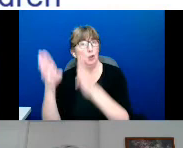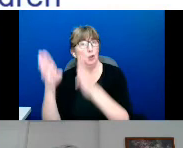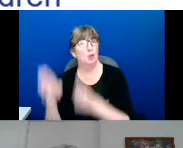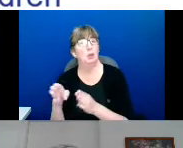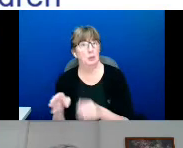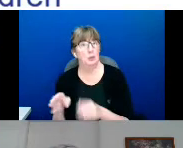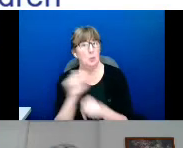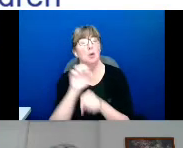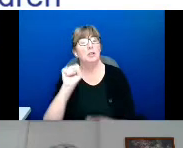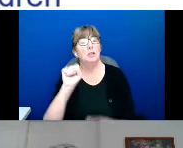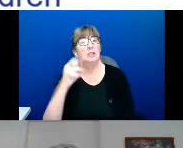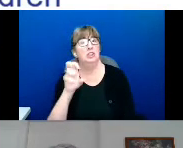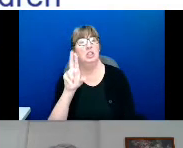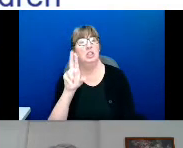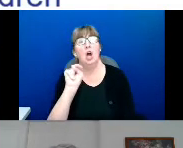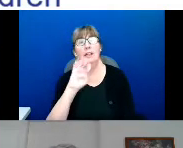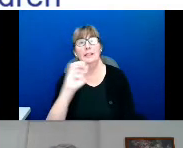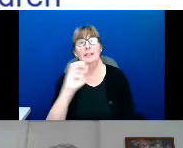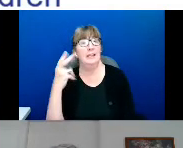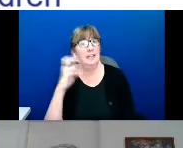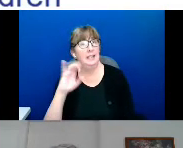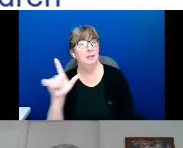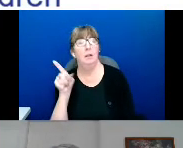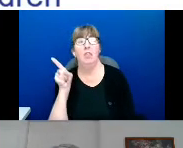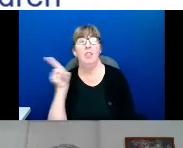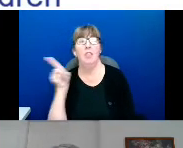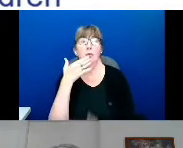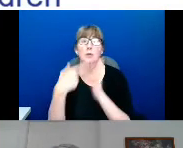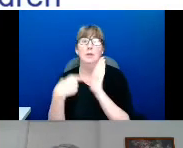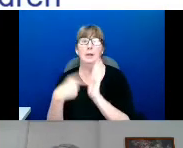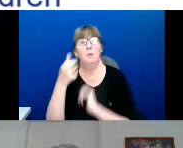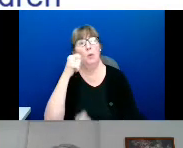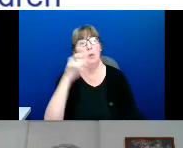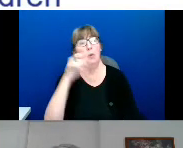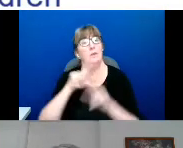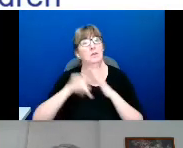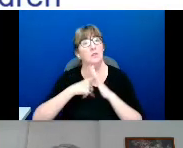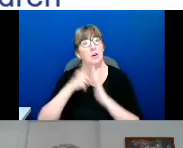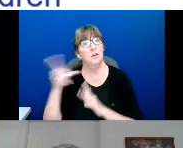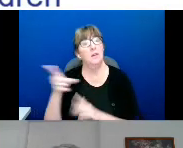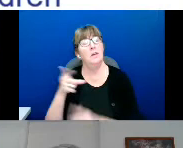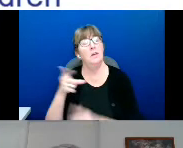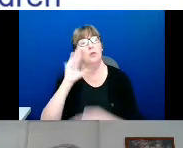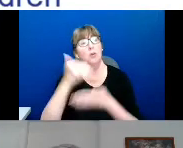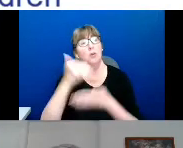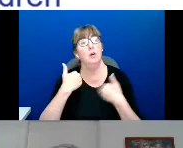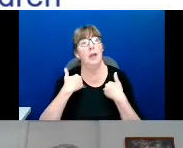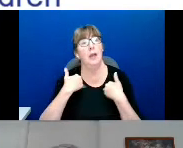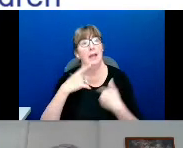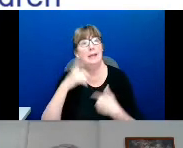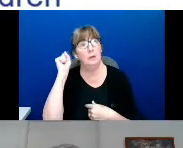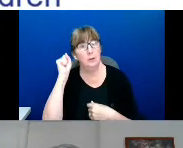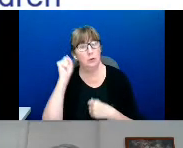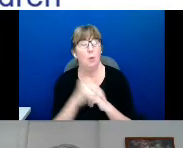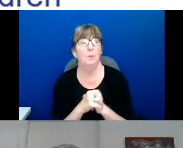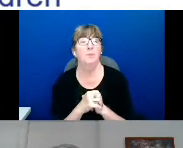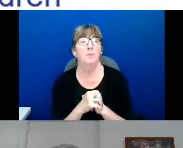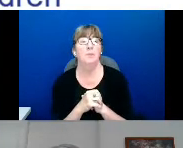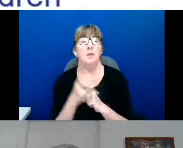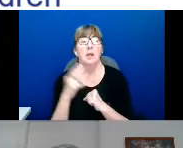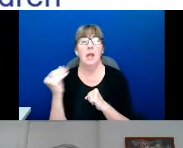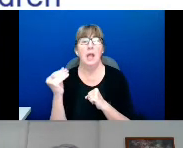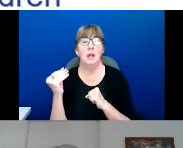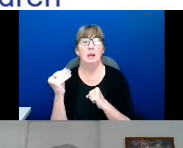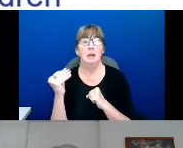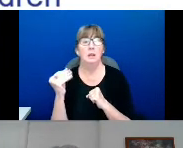in point because the lady that started that had a daughter with Down syndrome, and they did